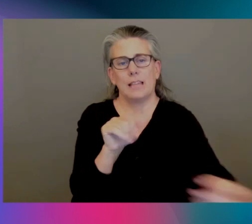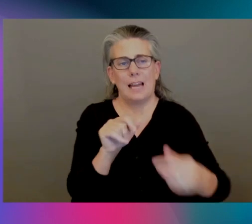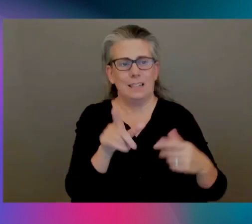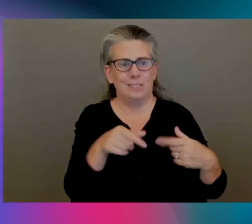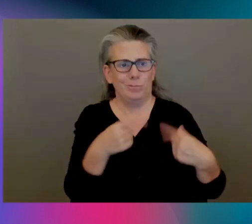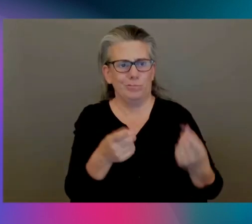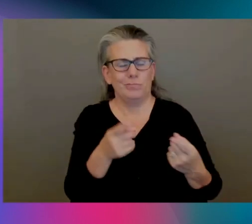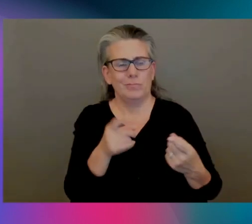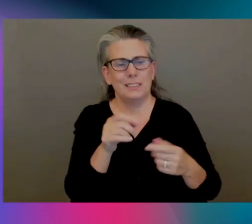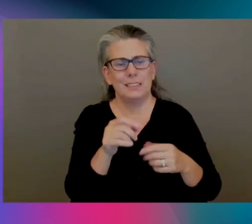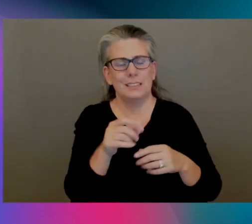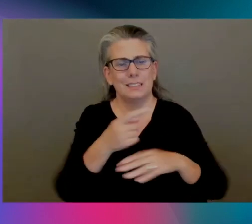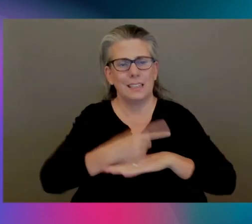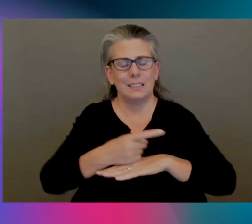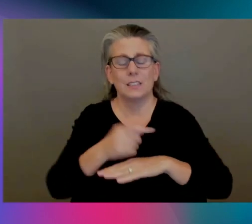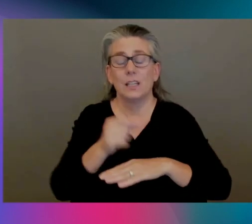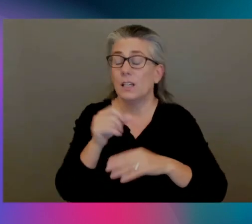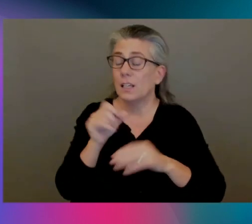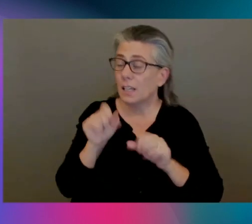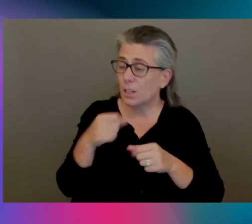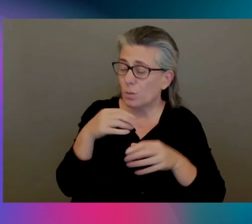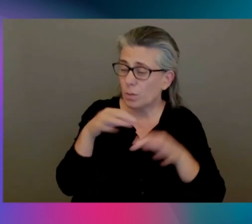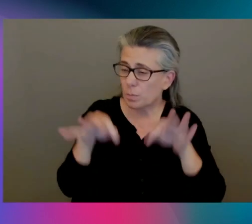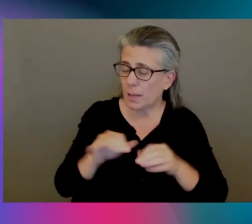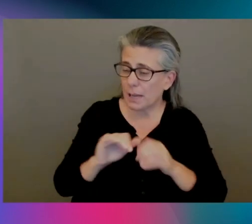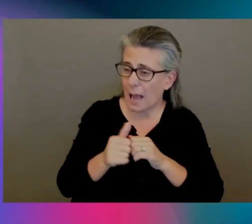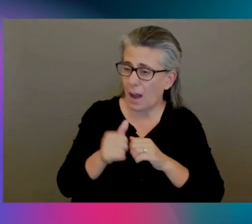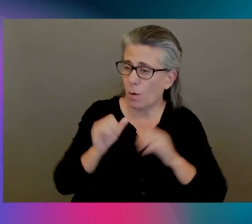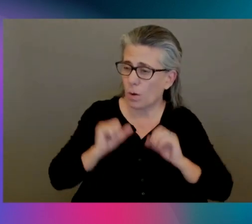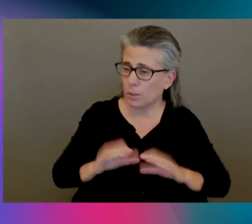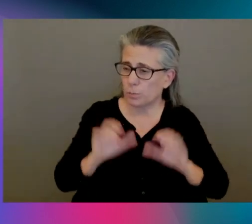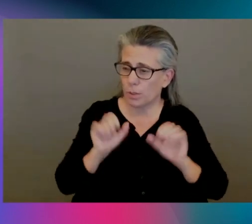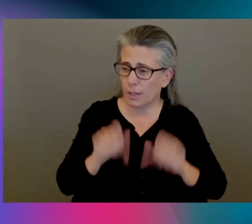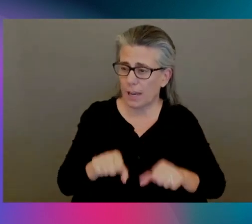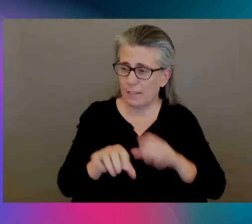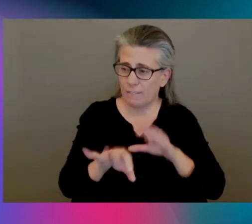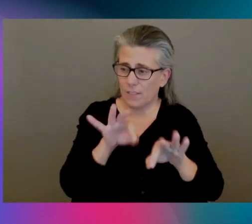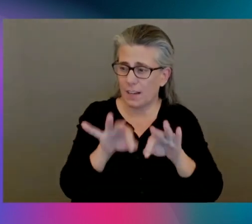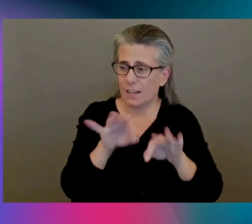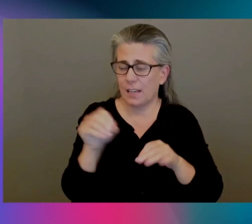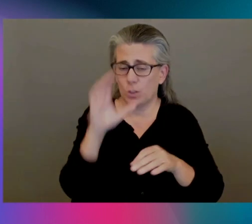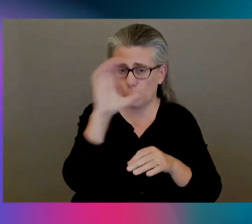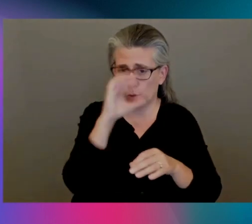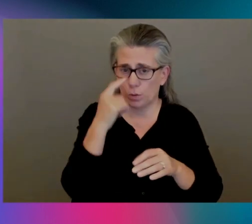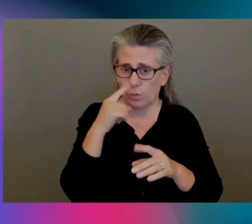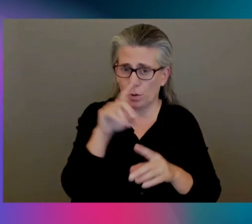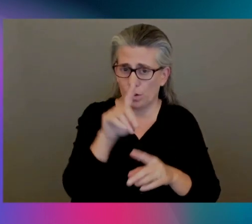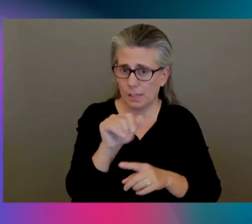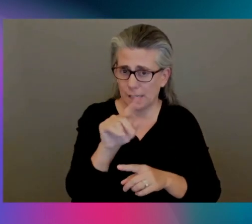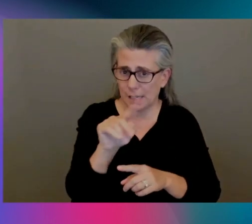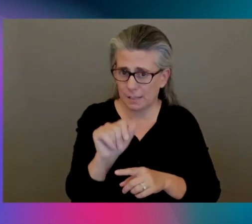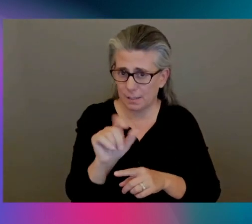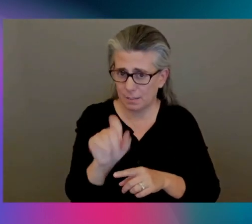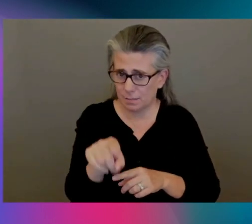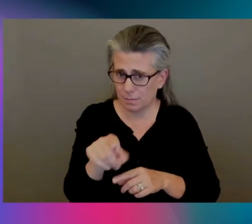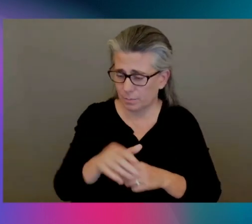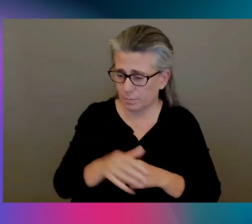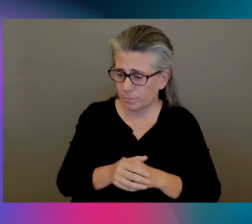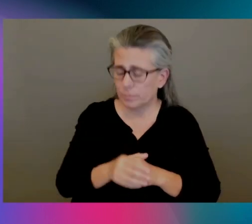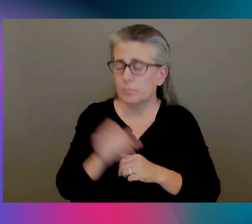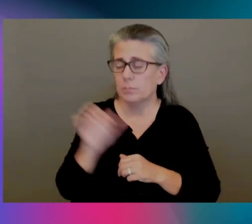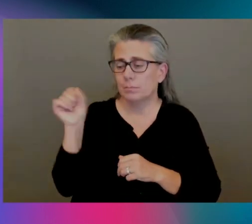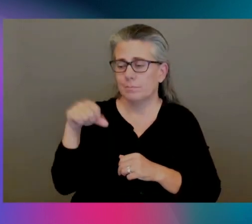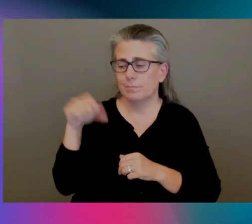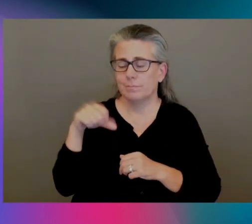can find and search for this data? Absolutely. So working with data is difficult, especially when you look at some of the use cases out there. Many of